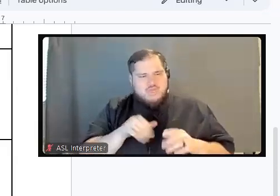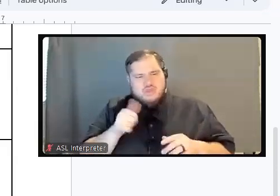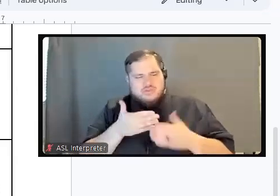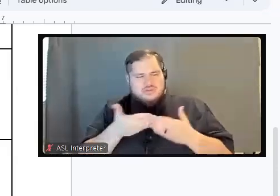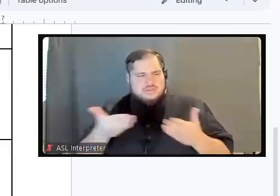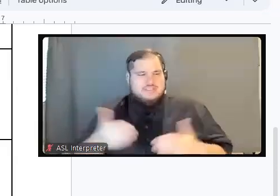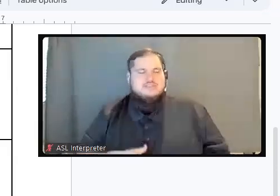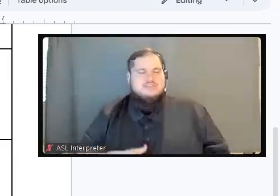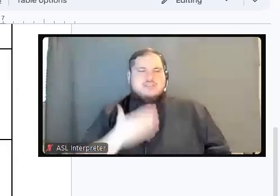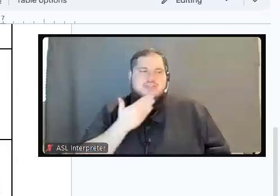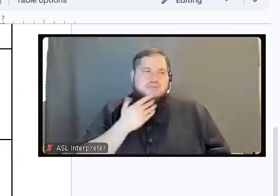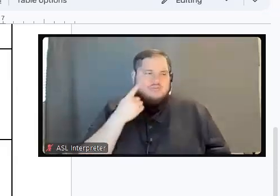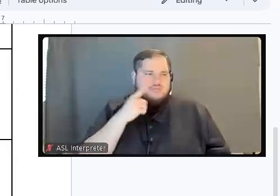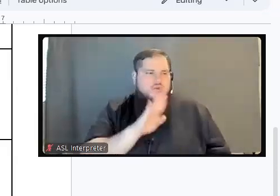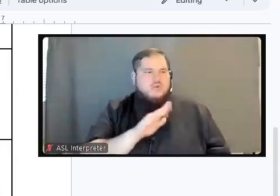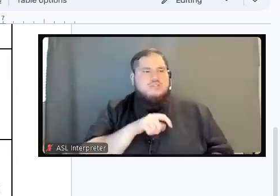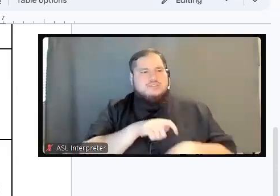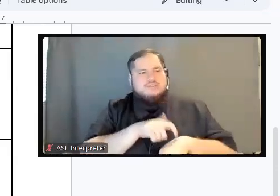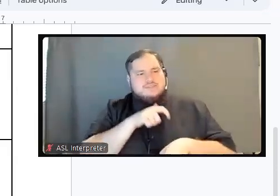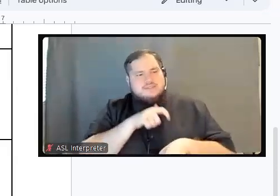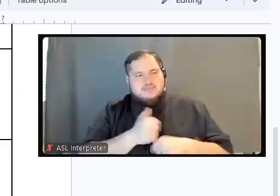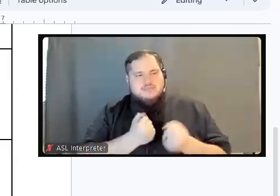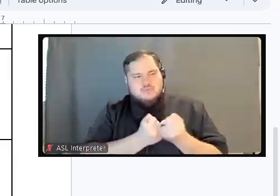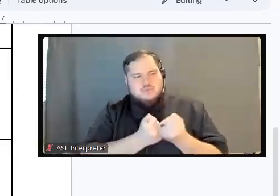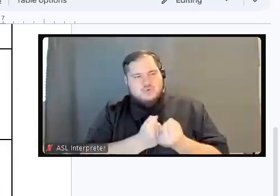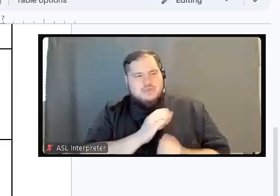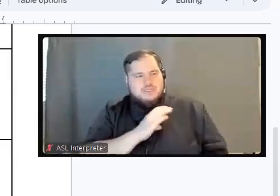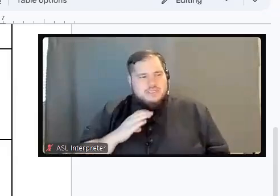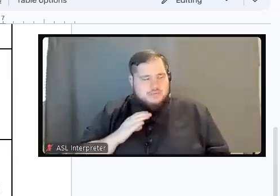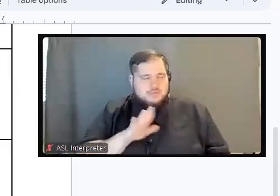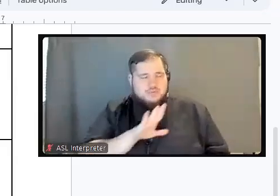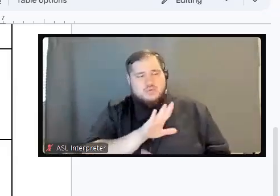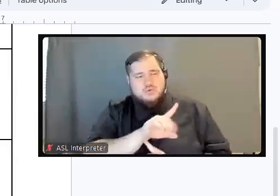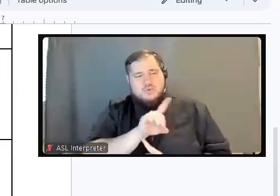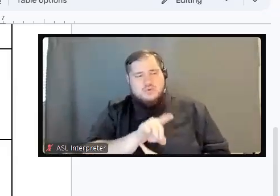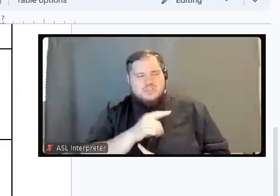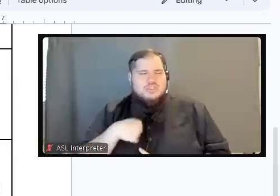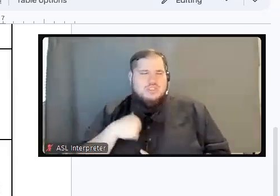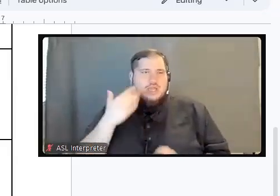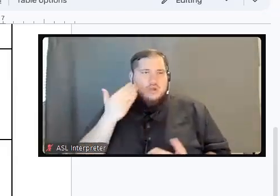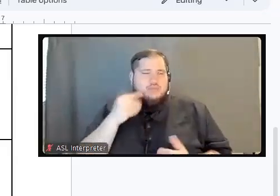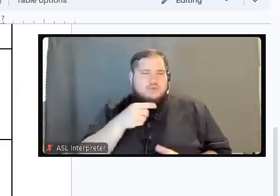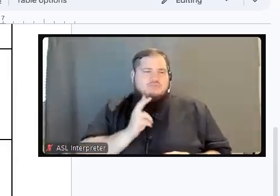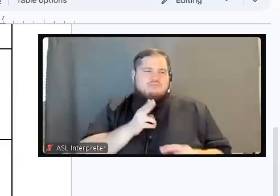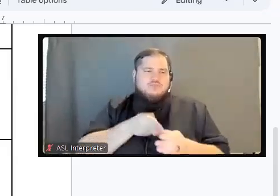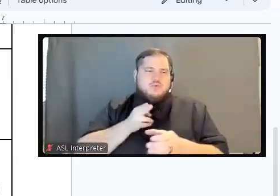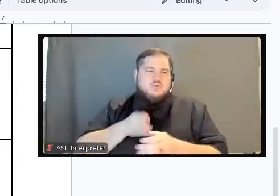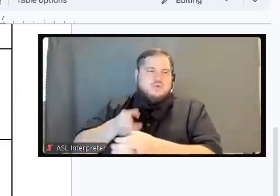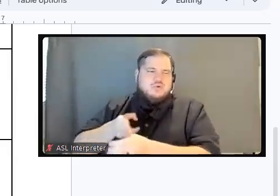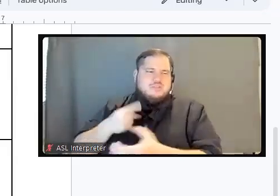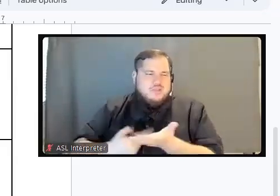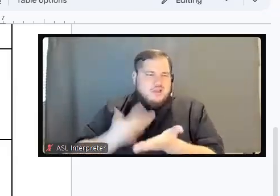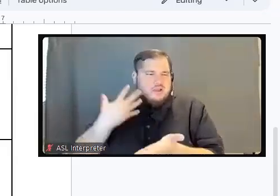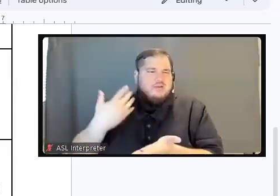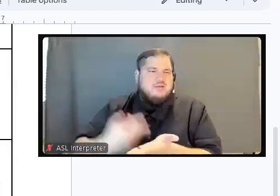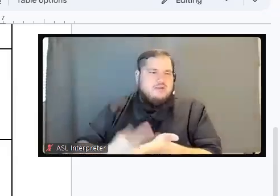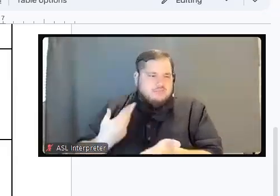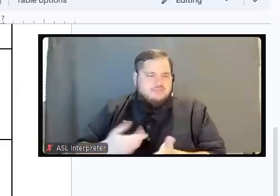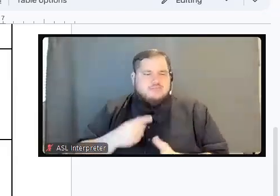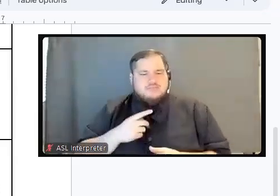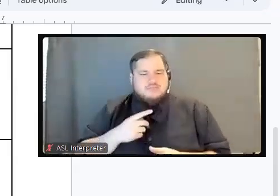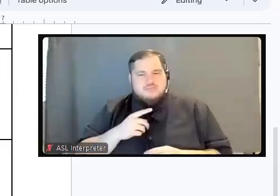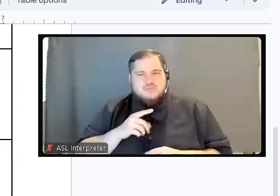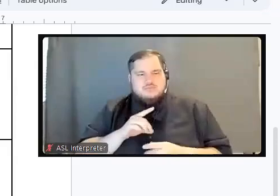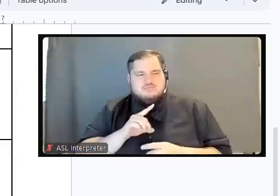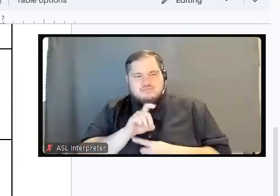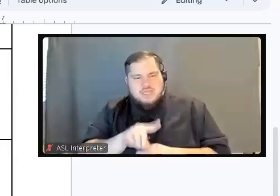your time supporting the council and your questions. I hope you pop in here from time to time to ask those tough questions. You don't have to be a council member to be